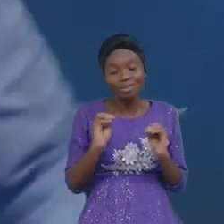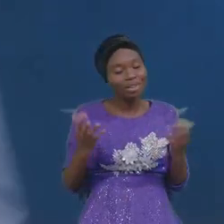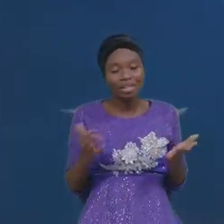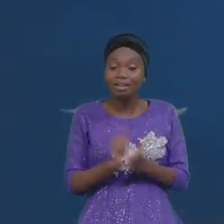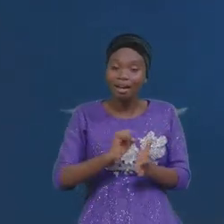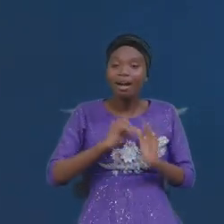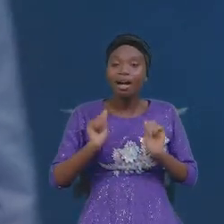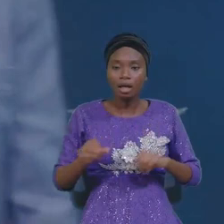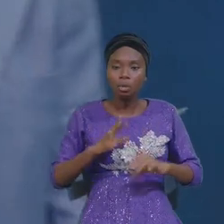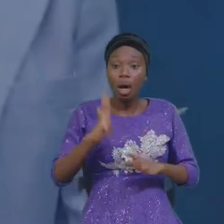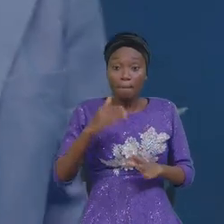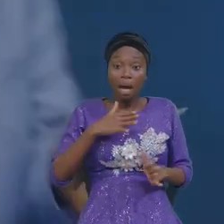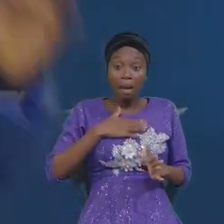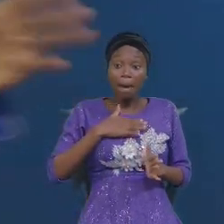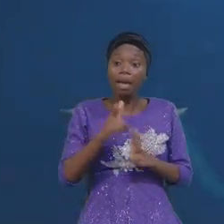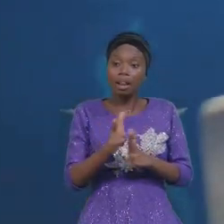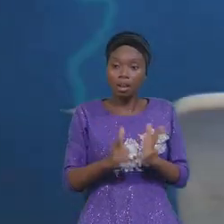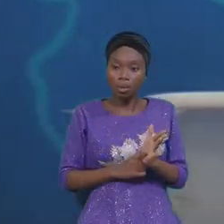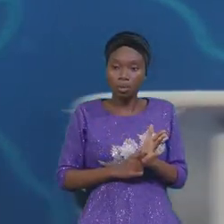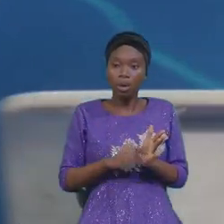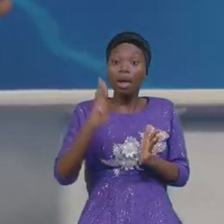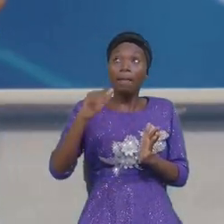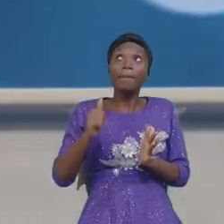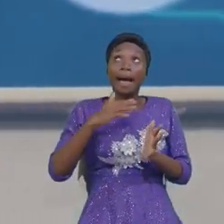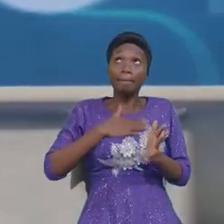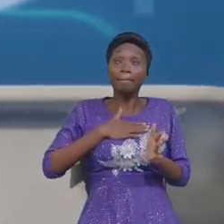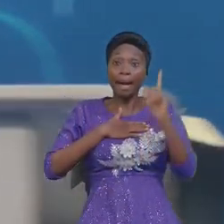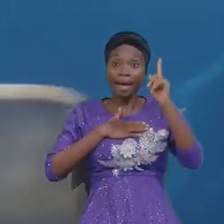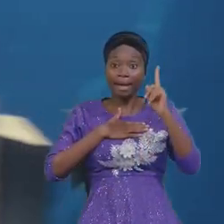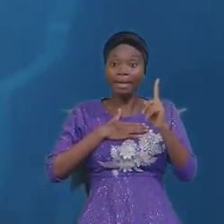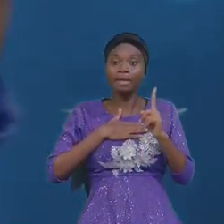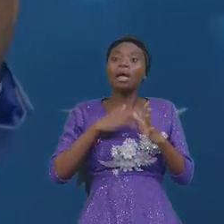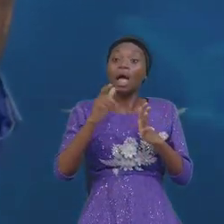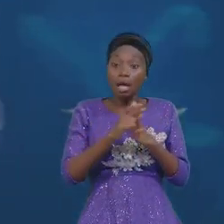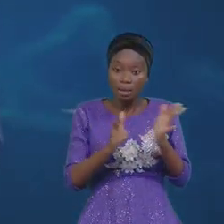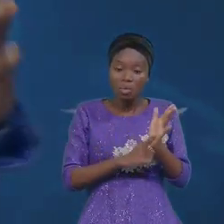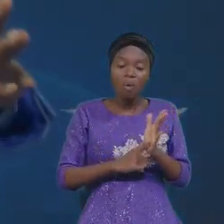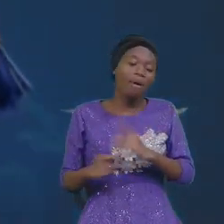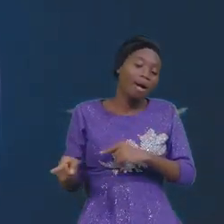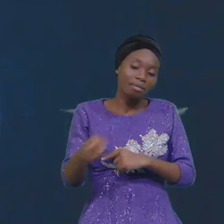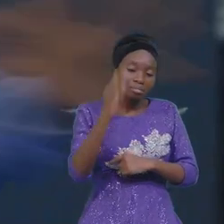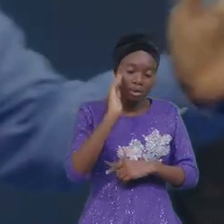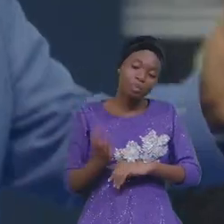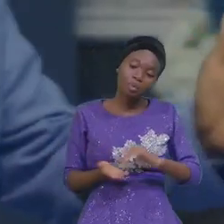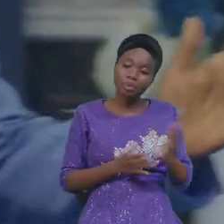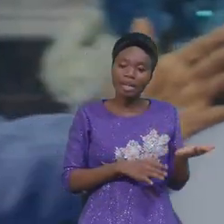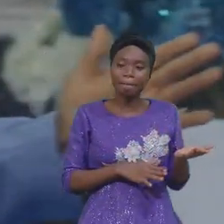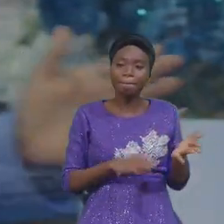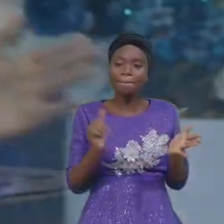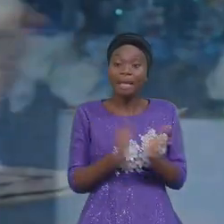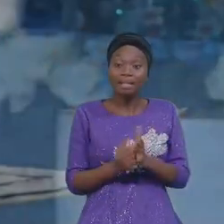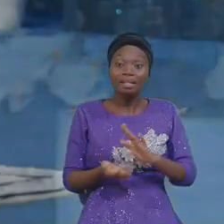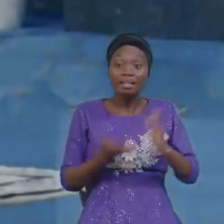By my law, by my edict, they will die. That death